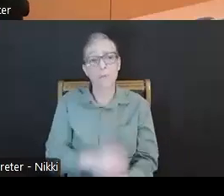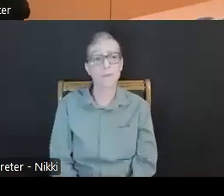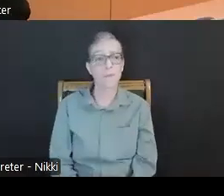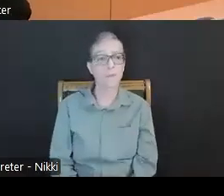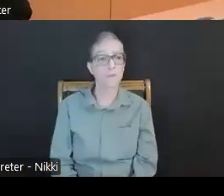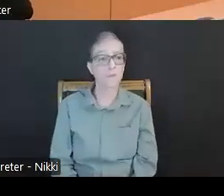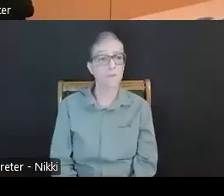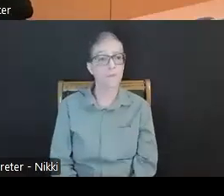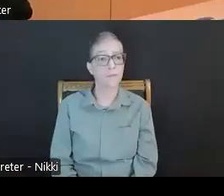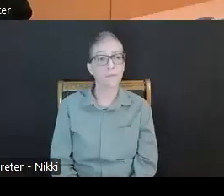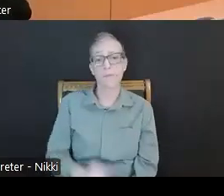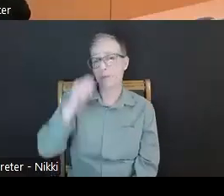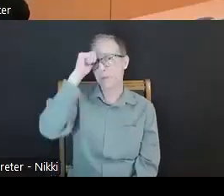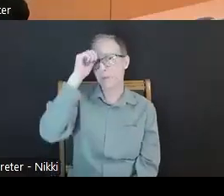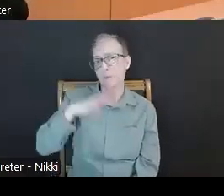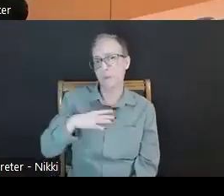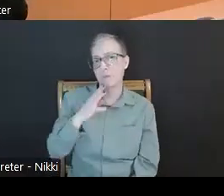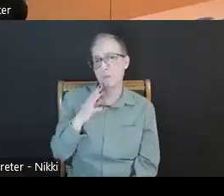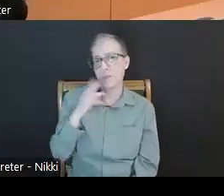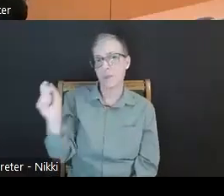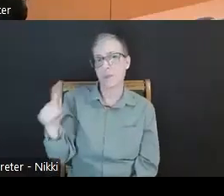Okay, question for Henry.